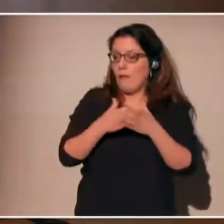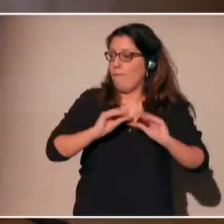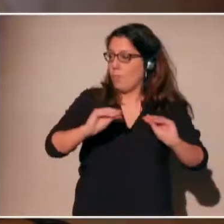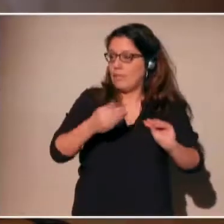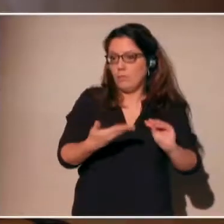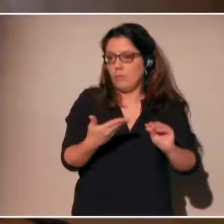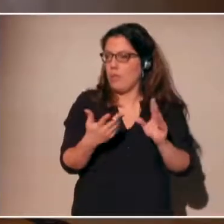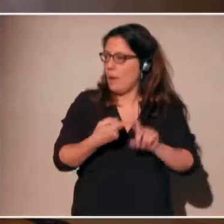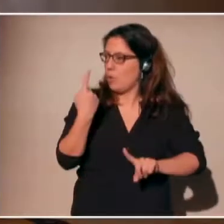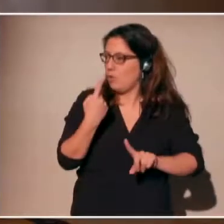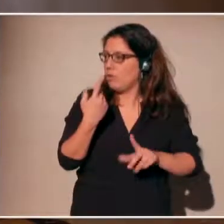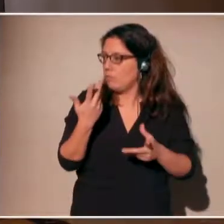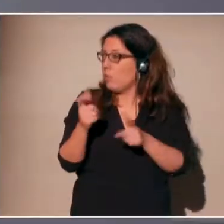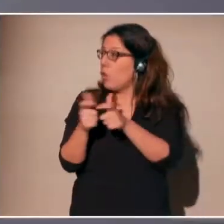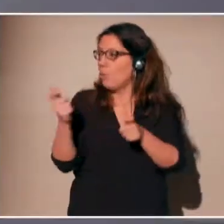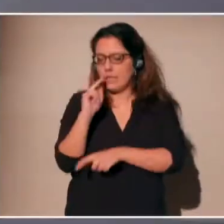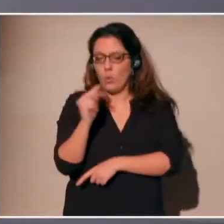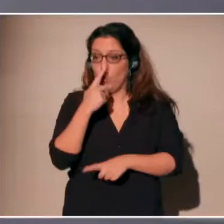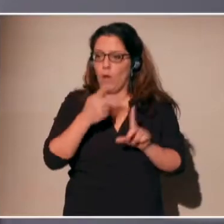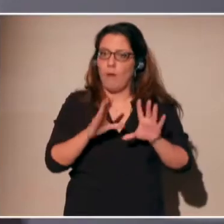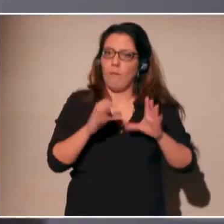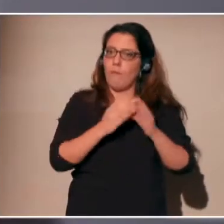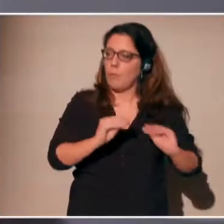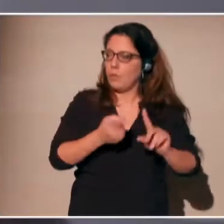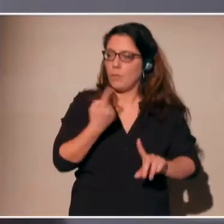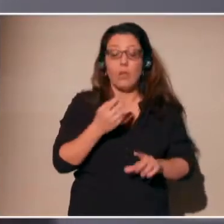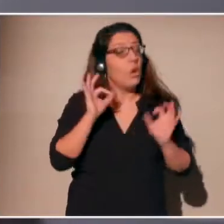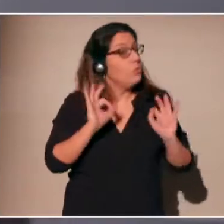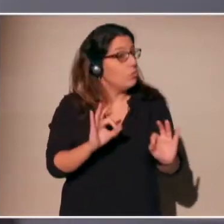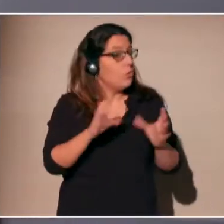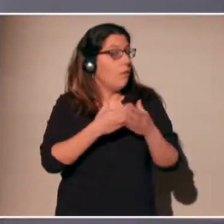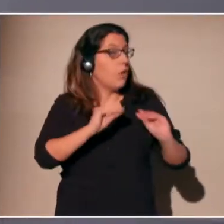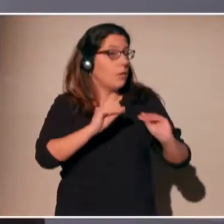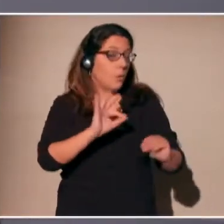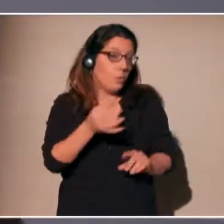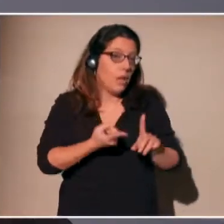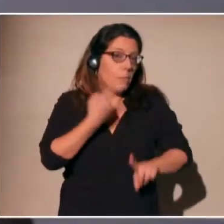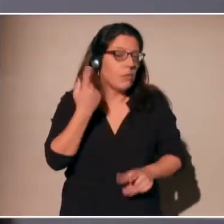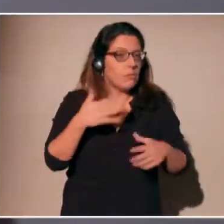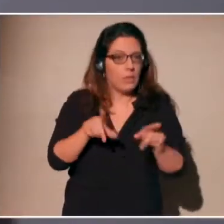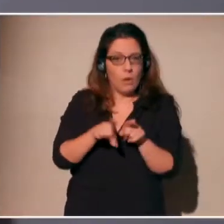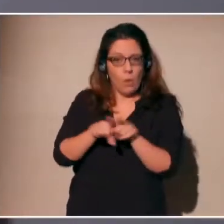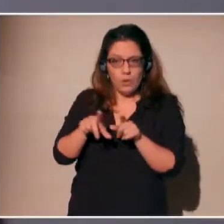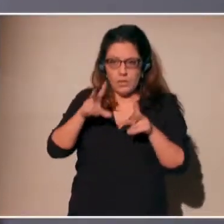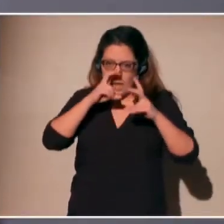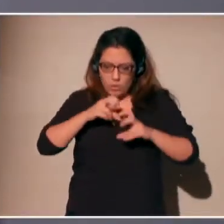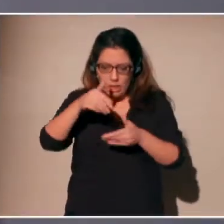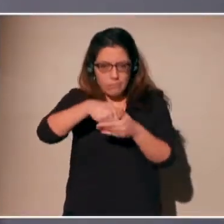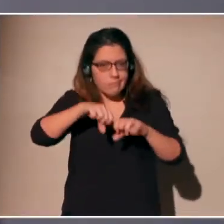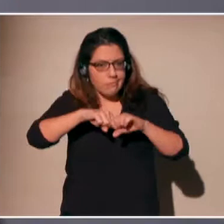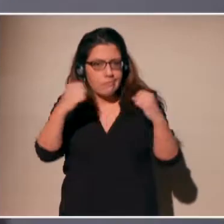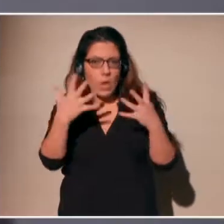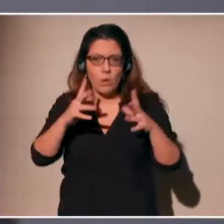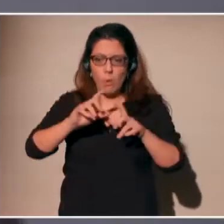Yeah, and I guess this training aspect is also important for companies. Yes, training is essential. But the scientific question itself of